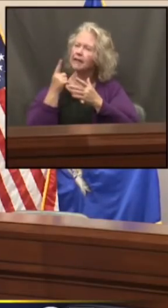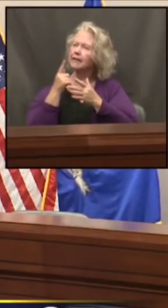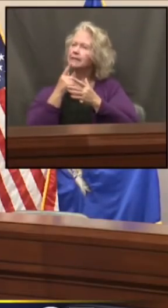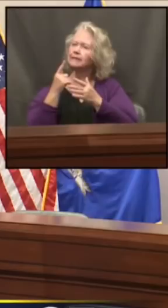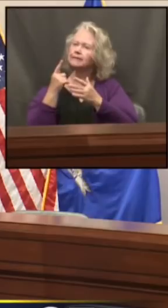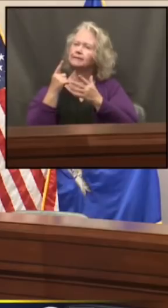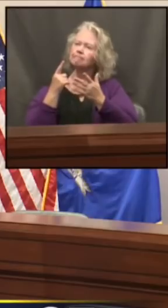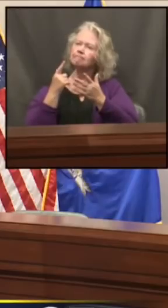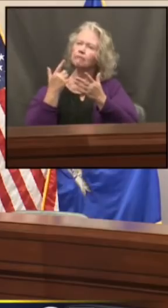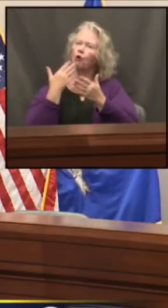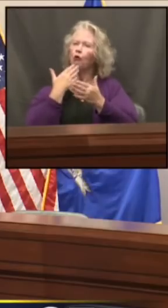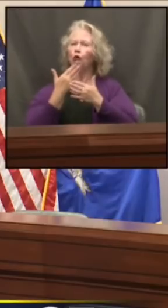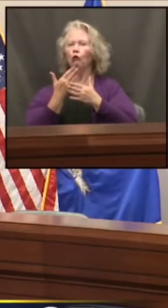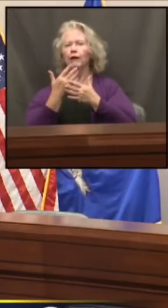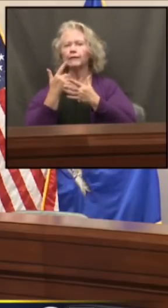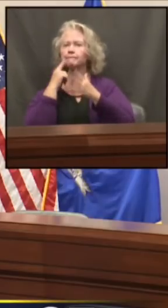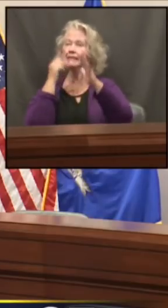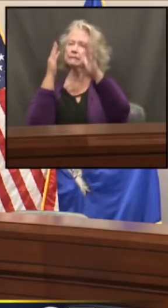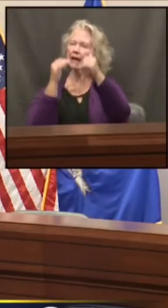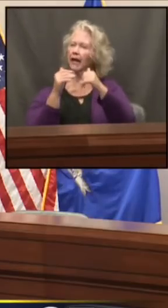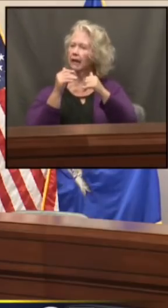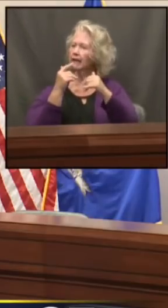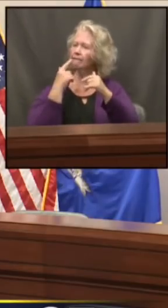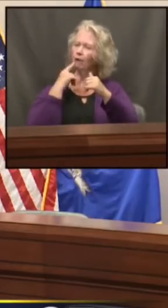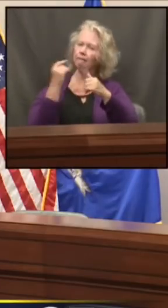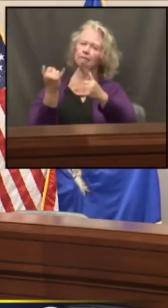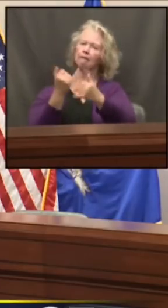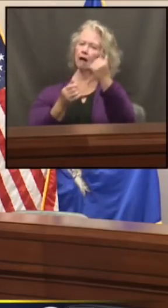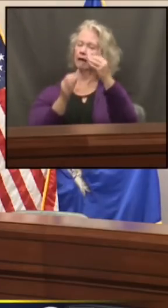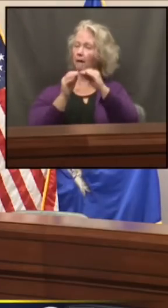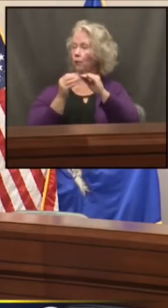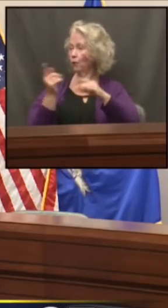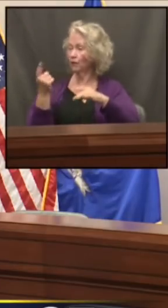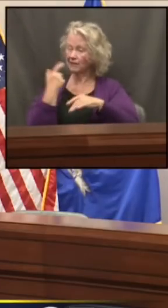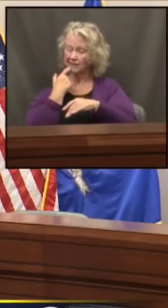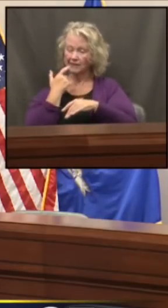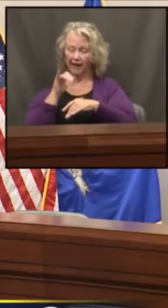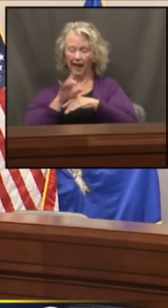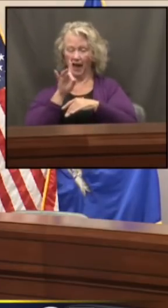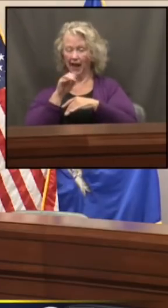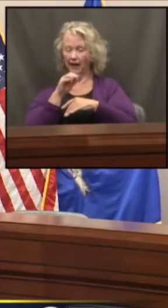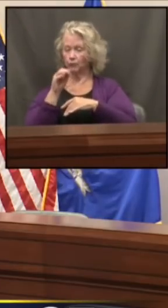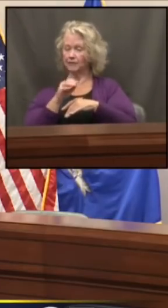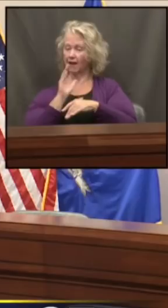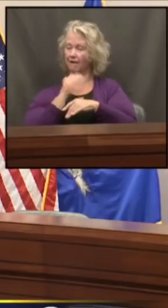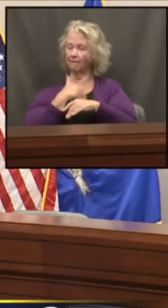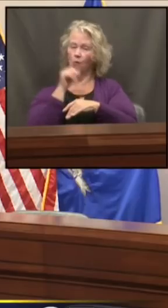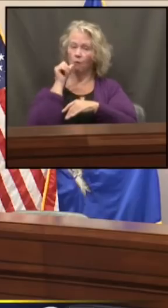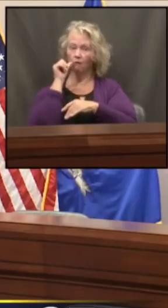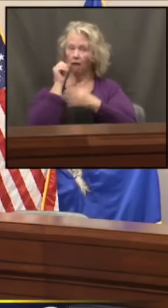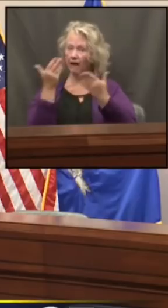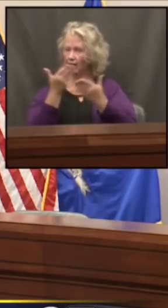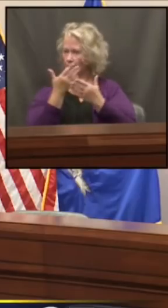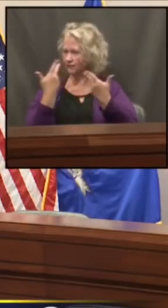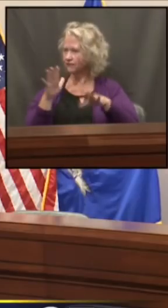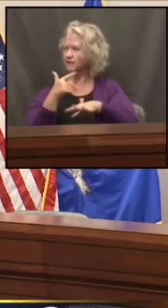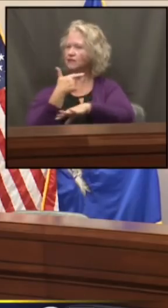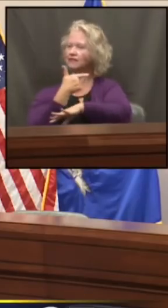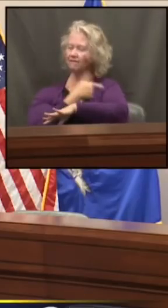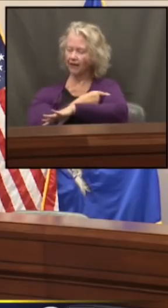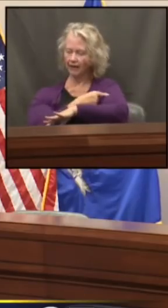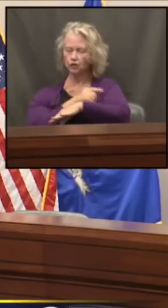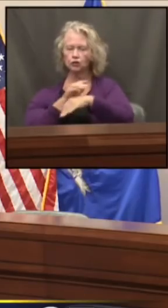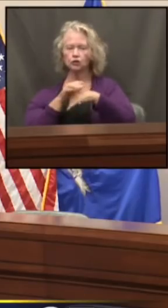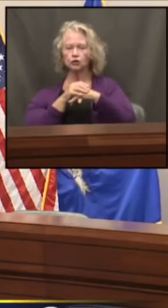rate? We just heard a couple minutes ago that 80% of the adult population is vaccinated, but when you look at the,